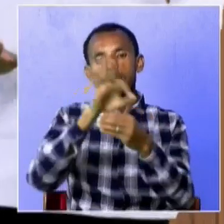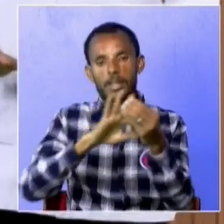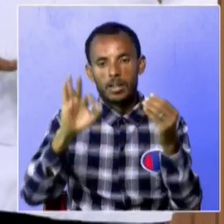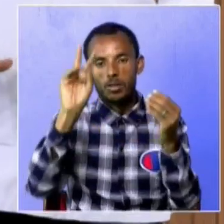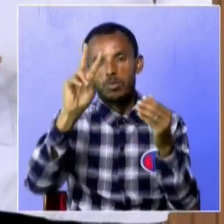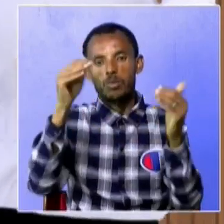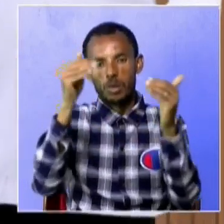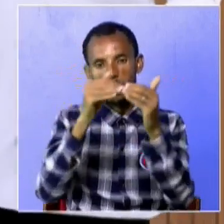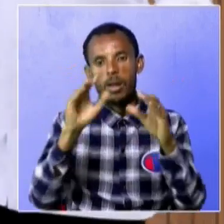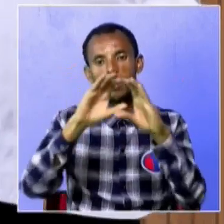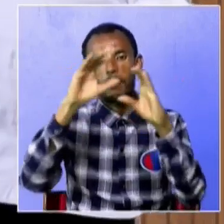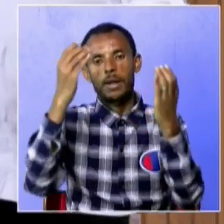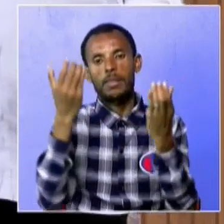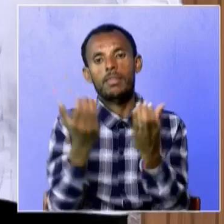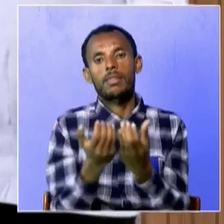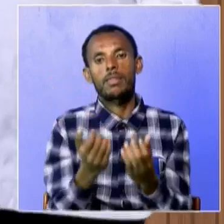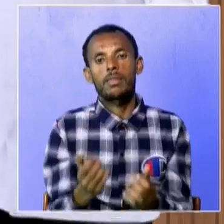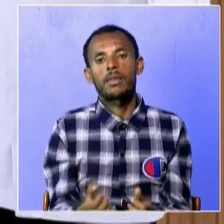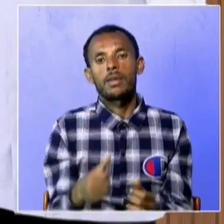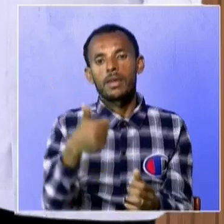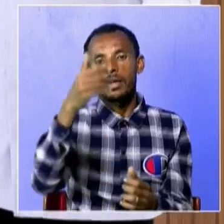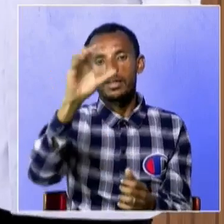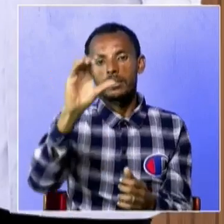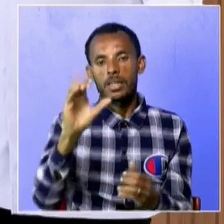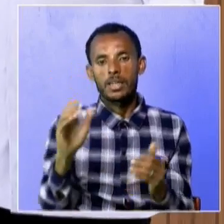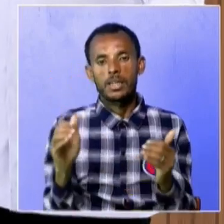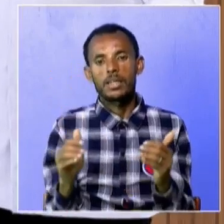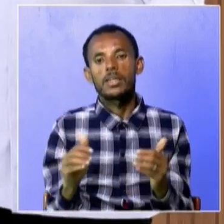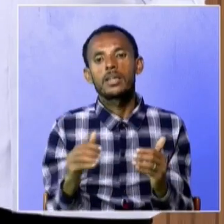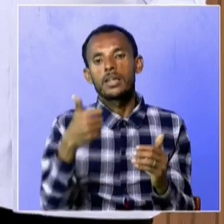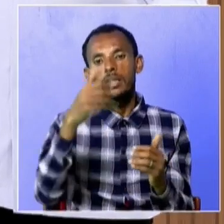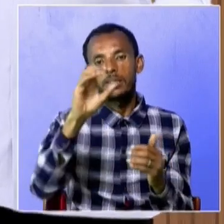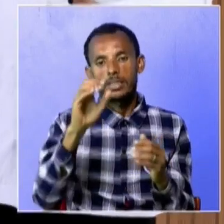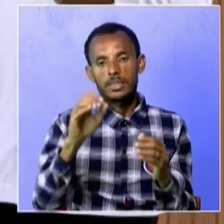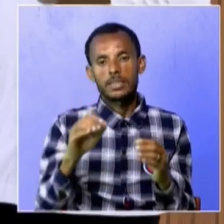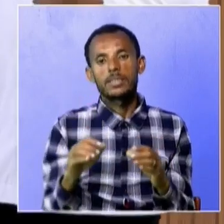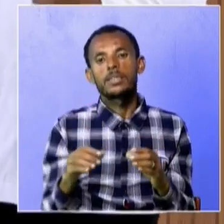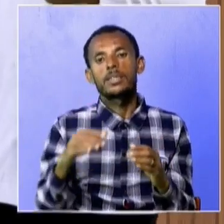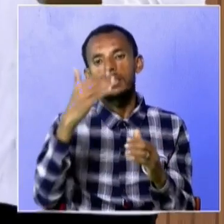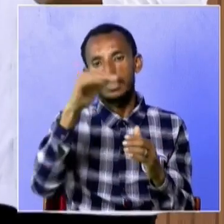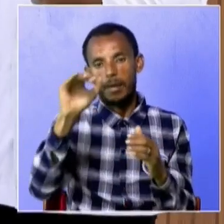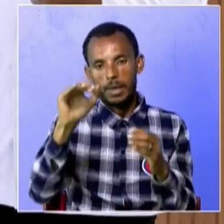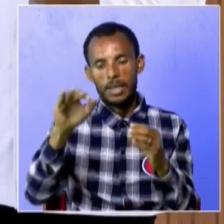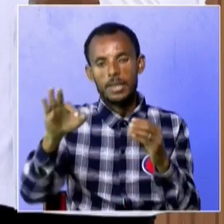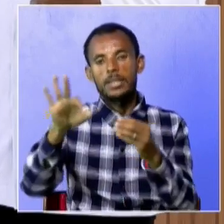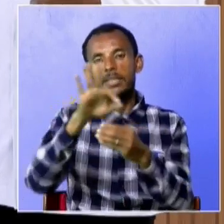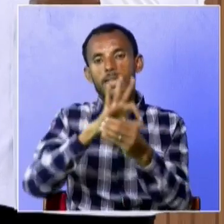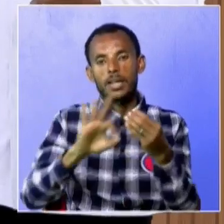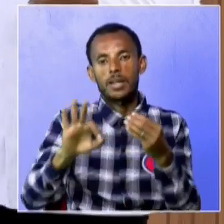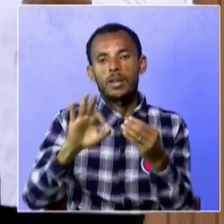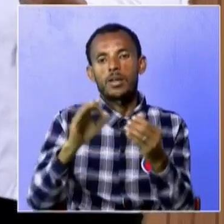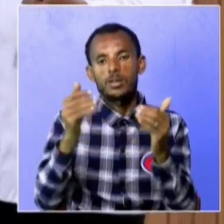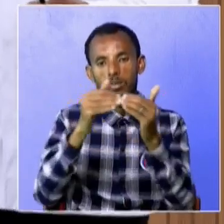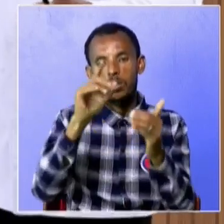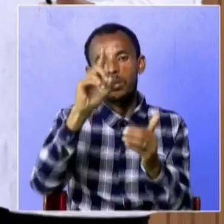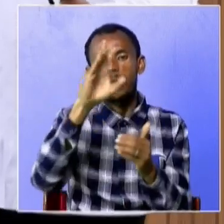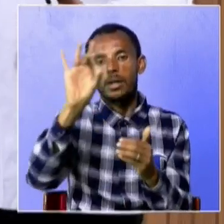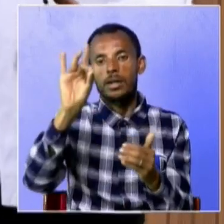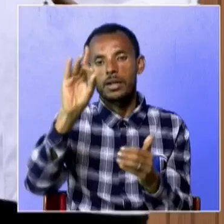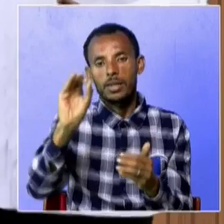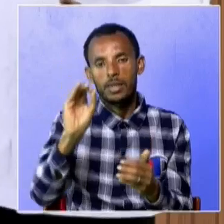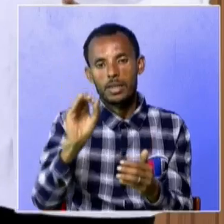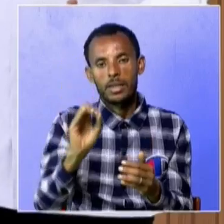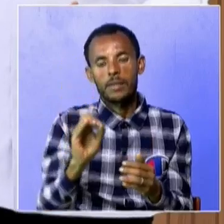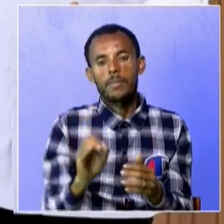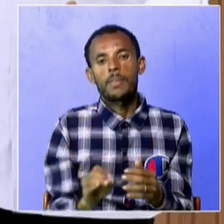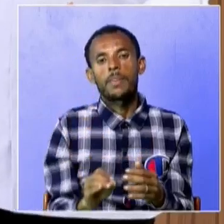equal parts. So AC will be a semicircle, which is 180 degrees. Its degree measure